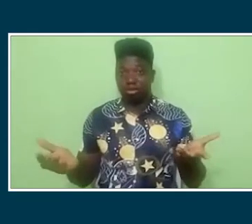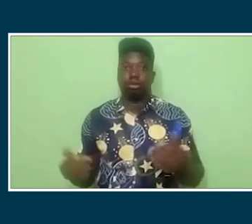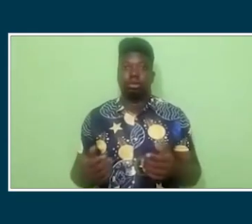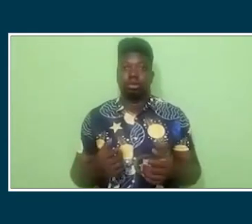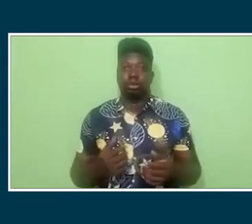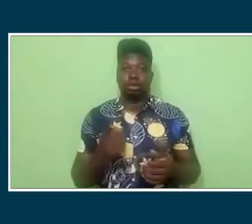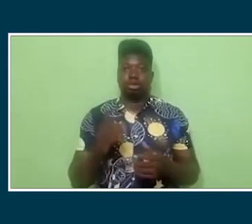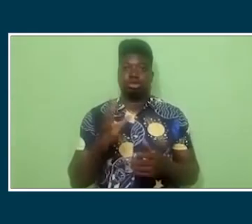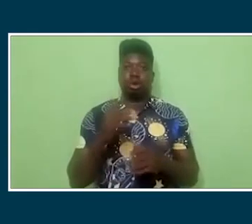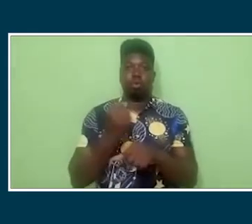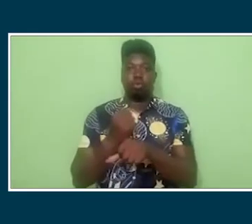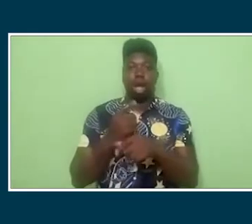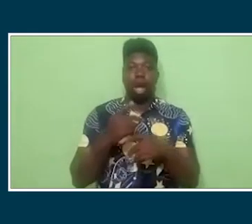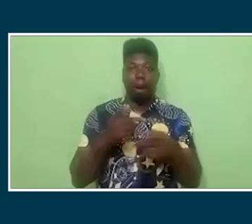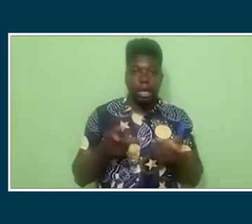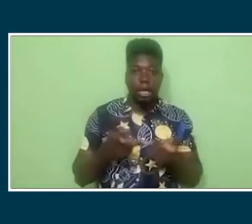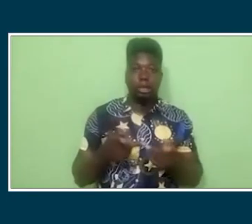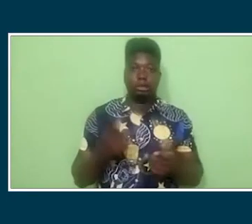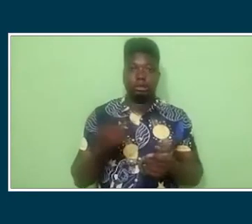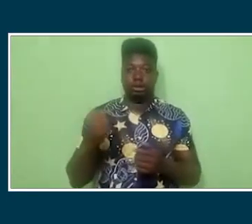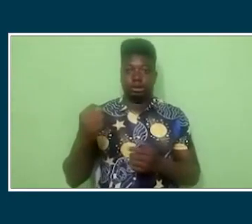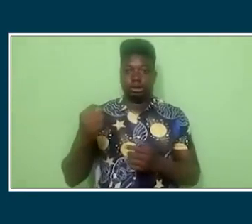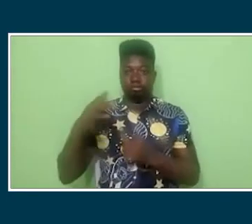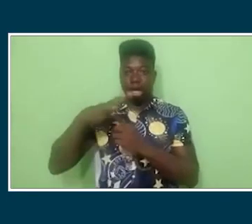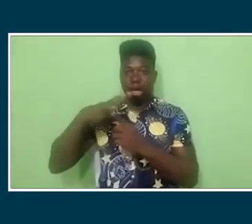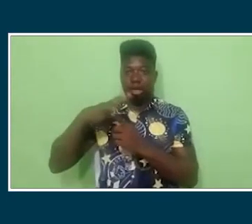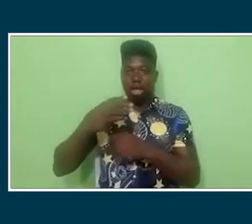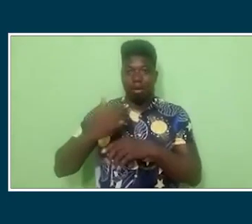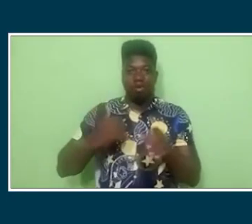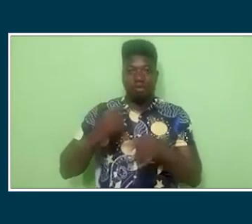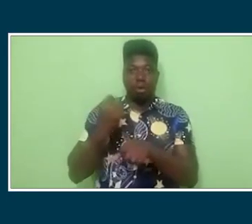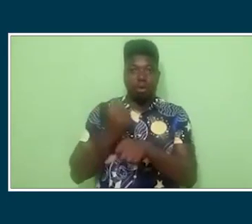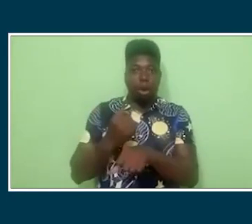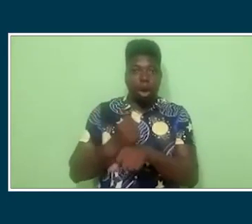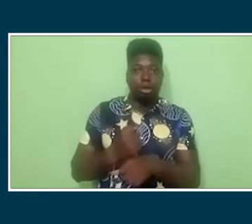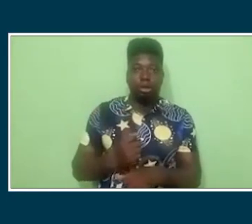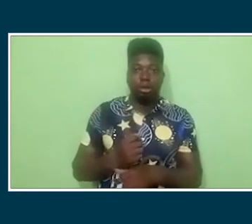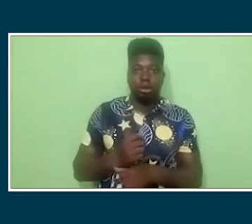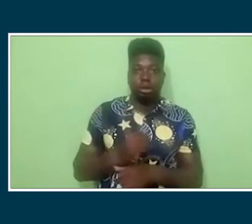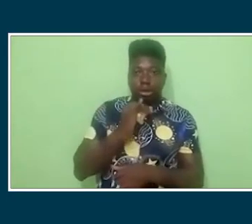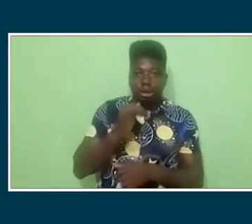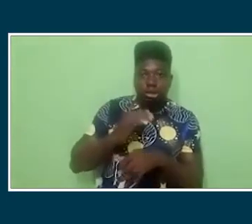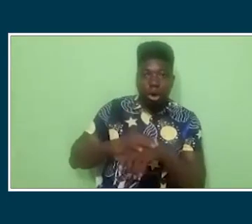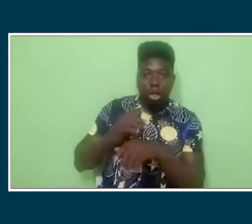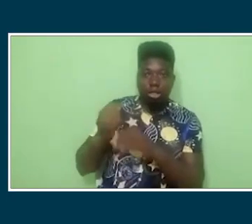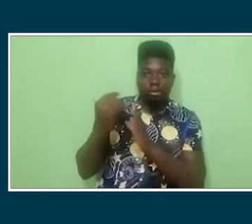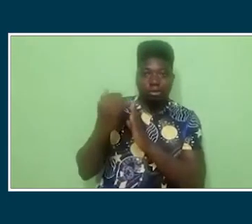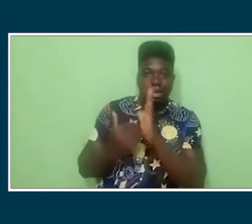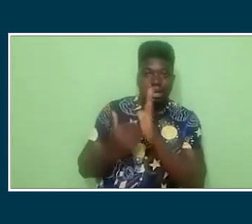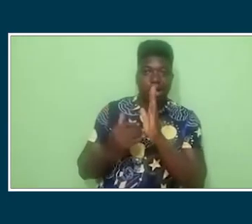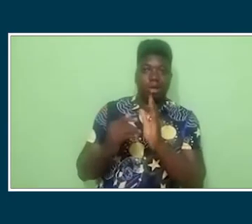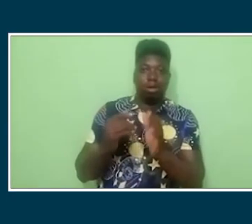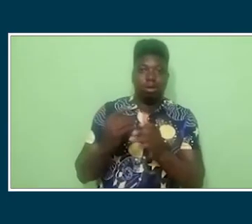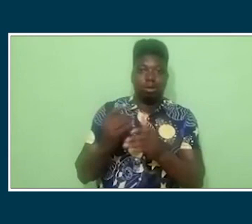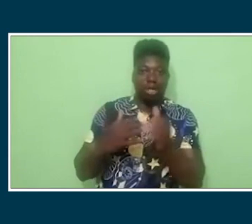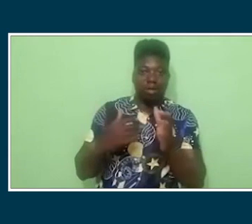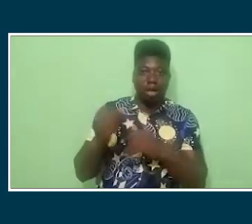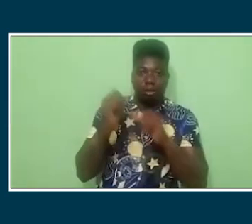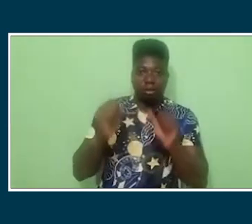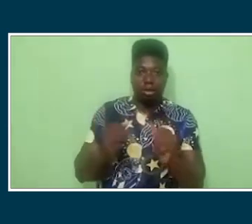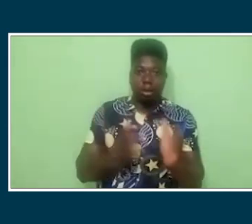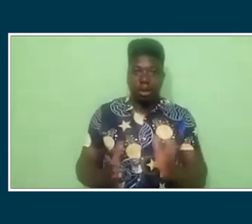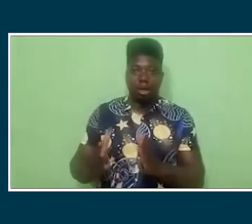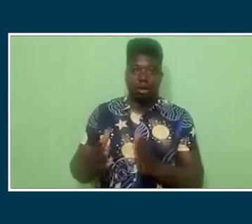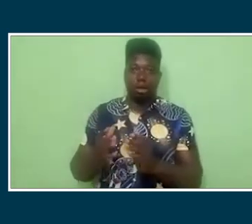the priority before whatever work is on the agenda, whatever strategic plan or outcome, the community